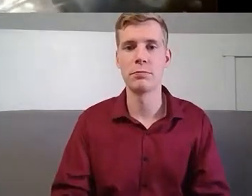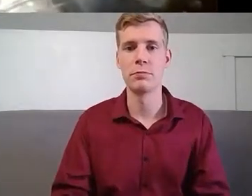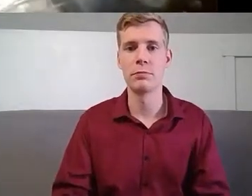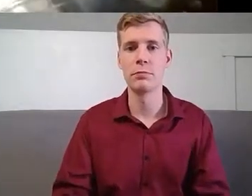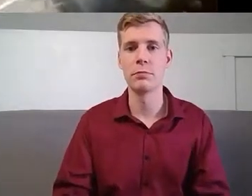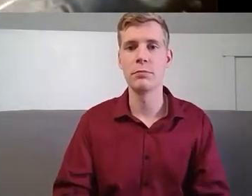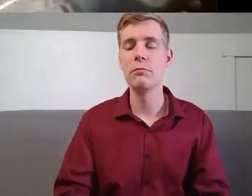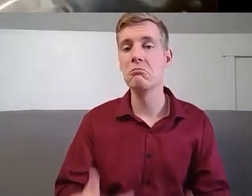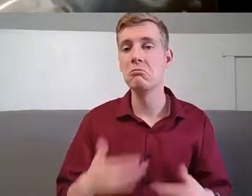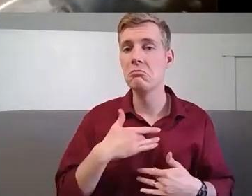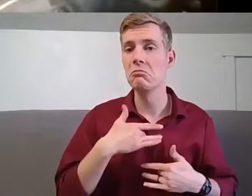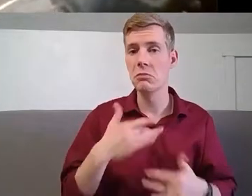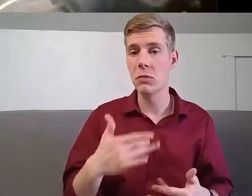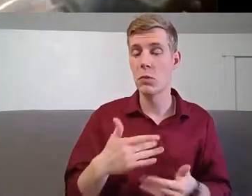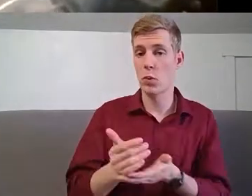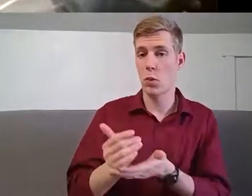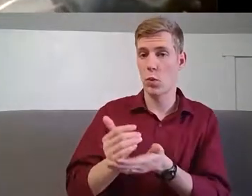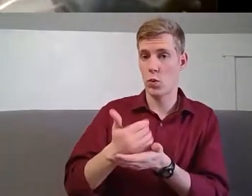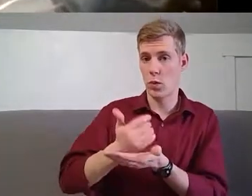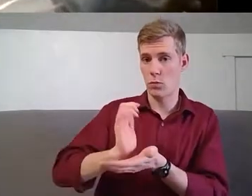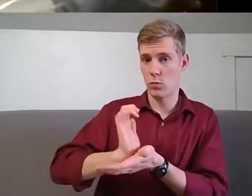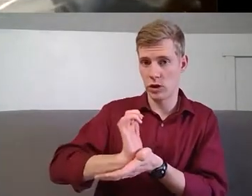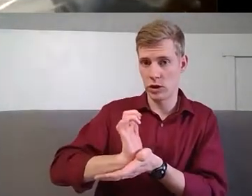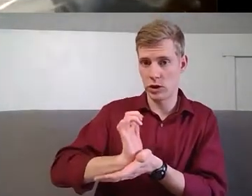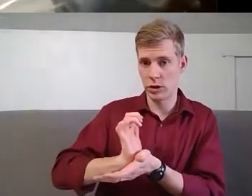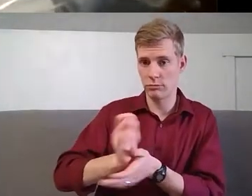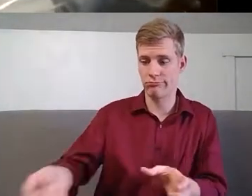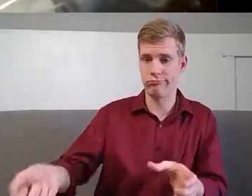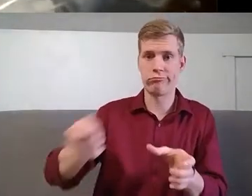And I start by putting the cream cheese